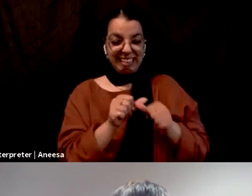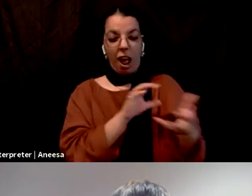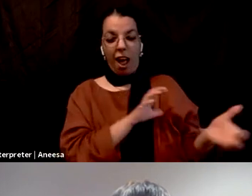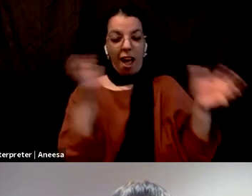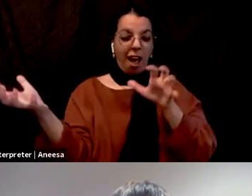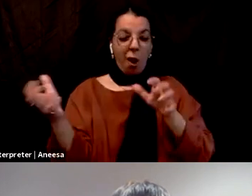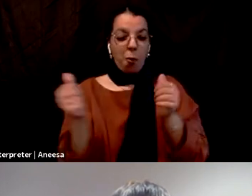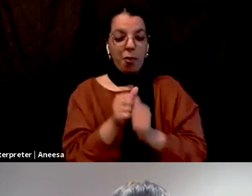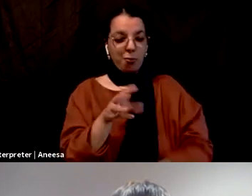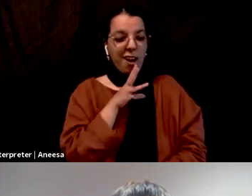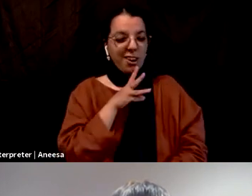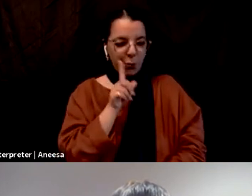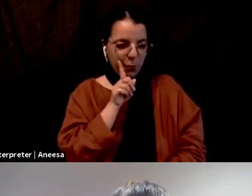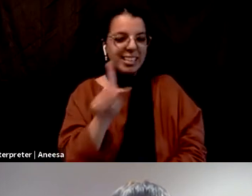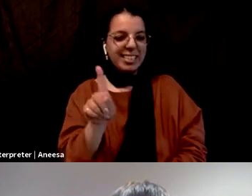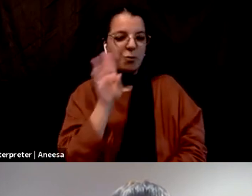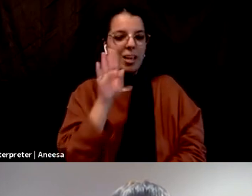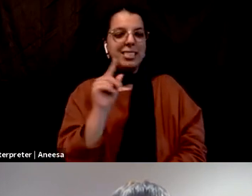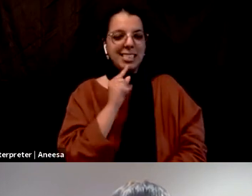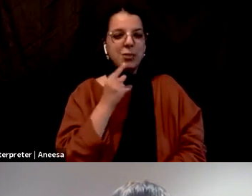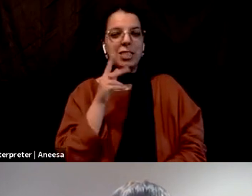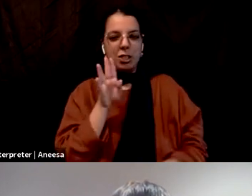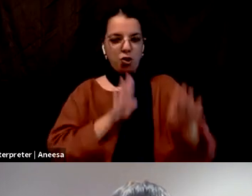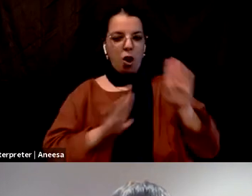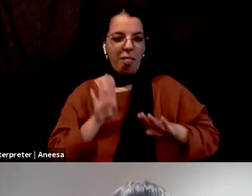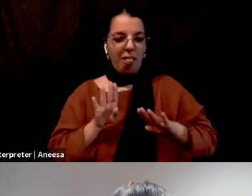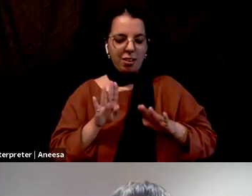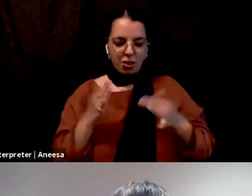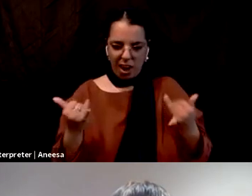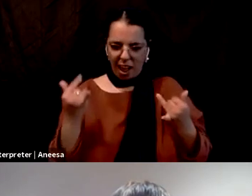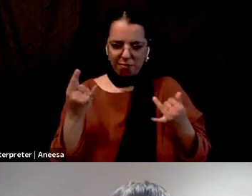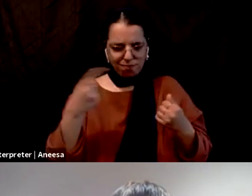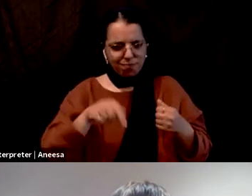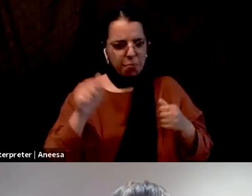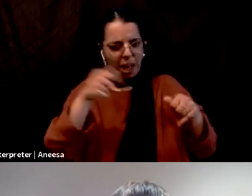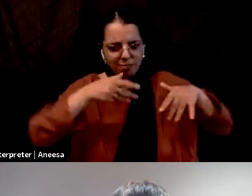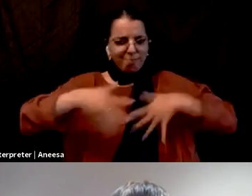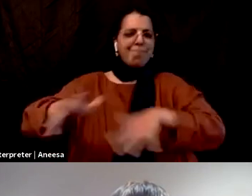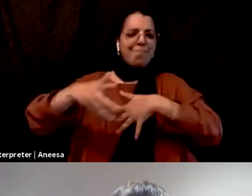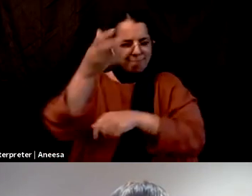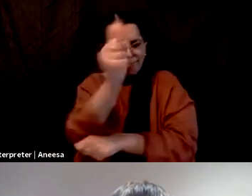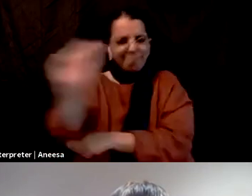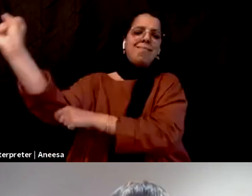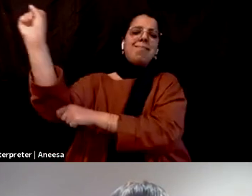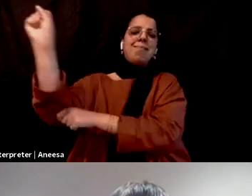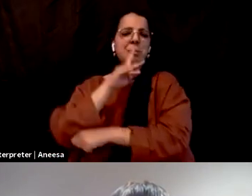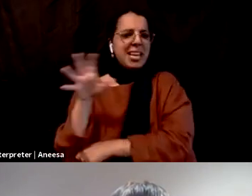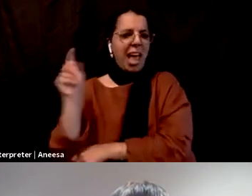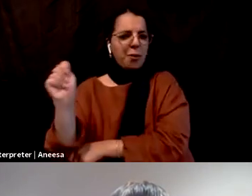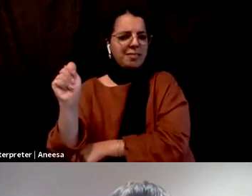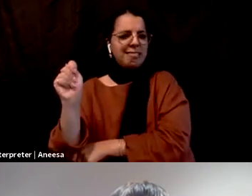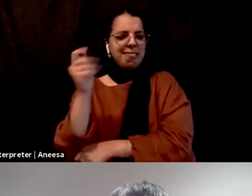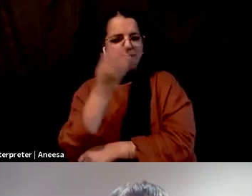trouble now. And so rise up, people. Rise up and educate yourself. Speak out, speak loud, speak